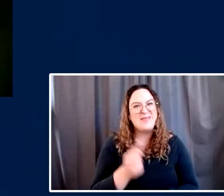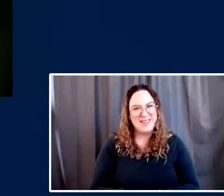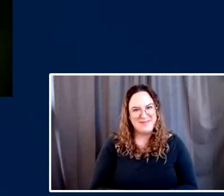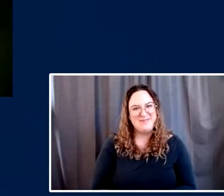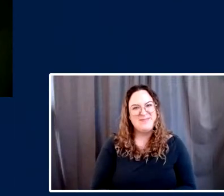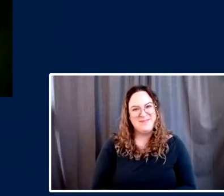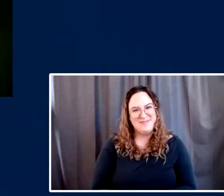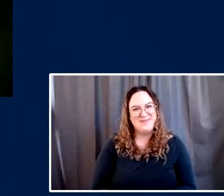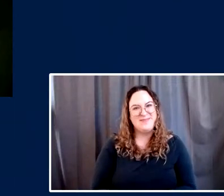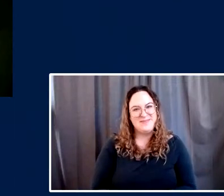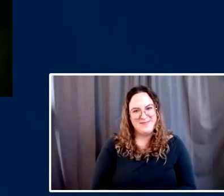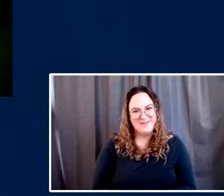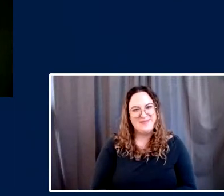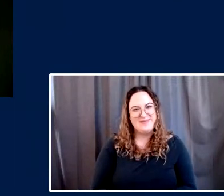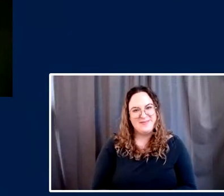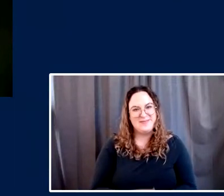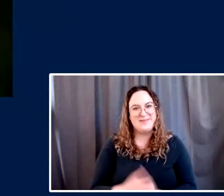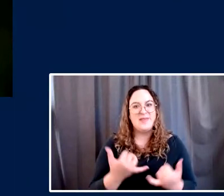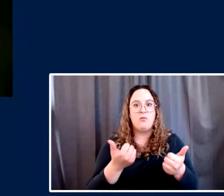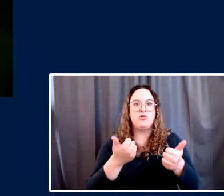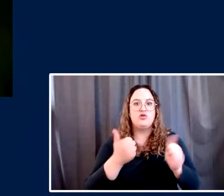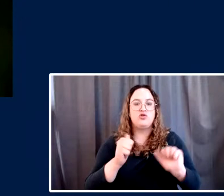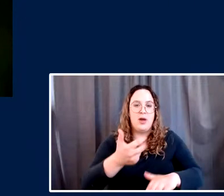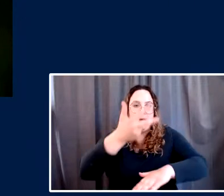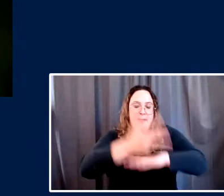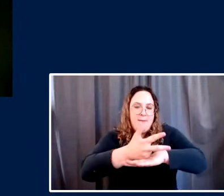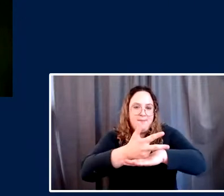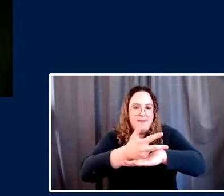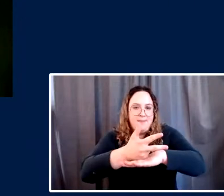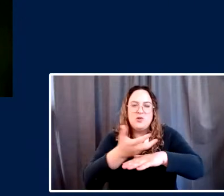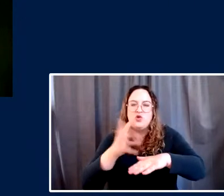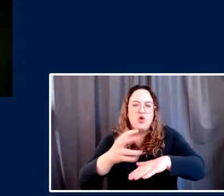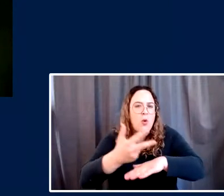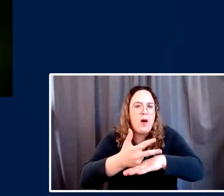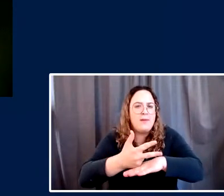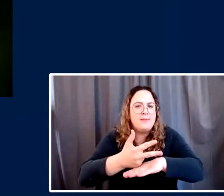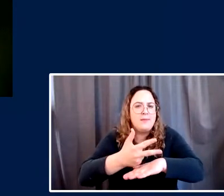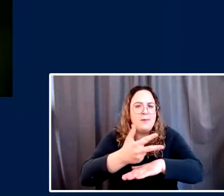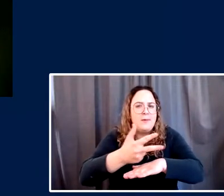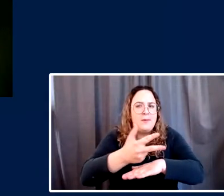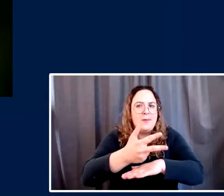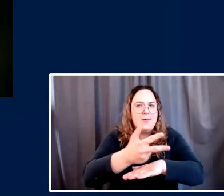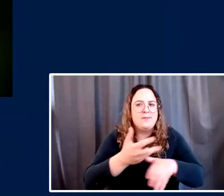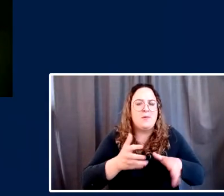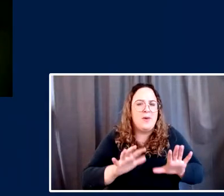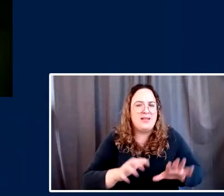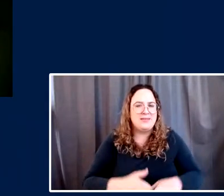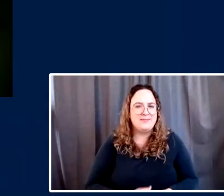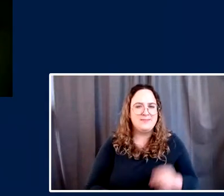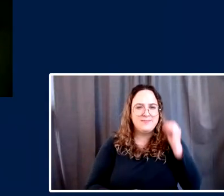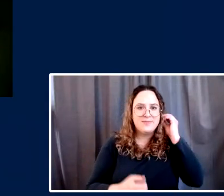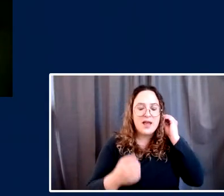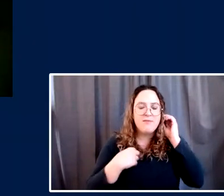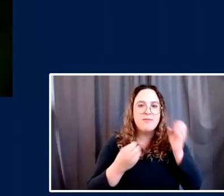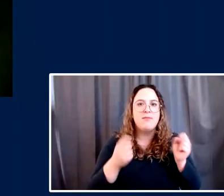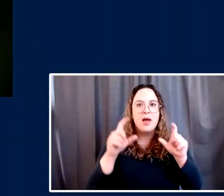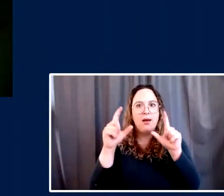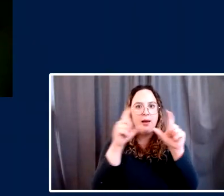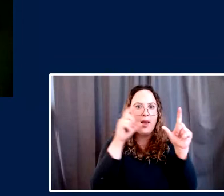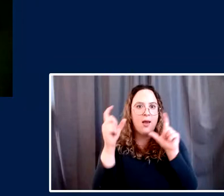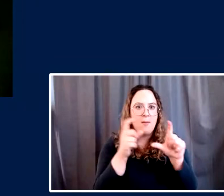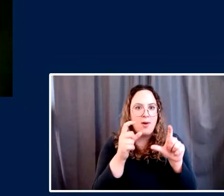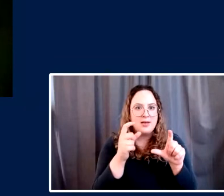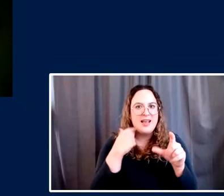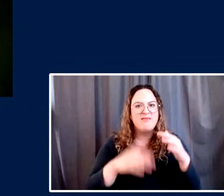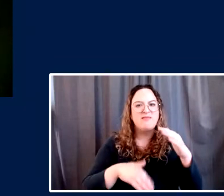bottom. We have many cameras on the vehicle. We can carry as many as 15. What you're seeing right now